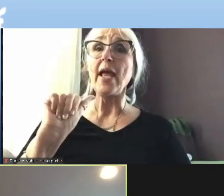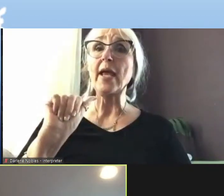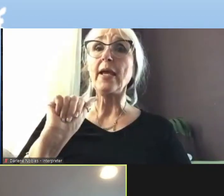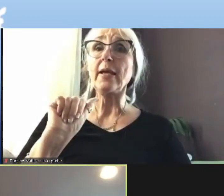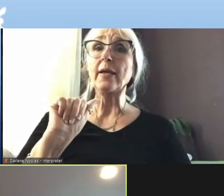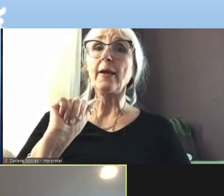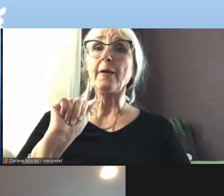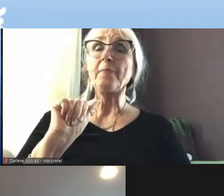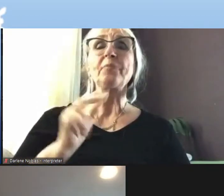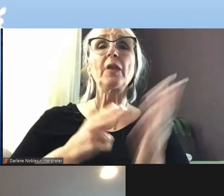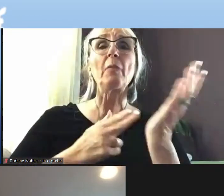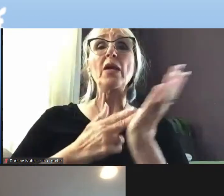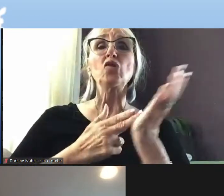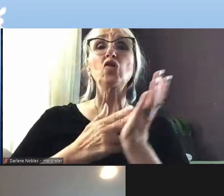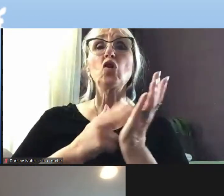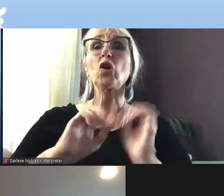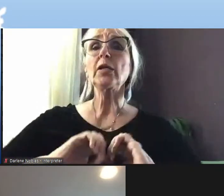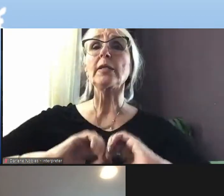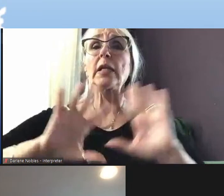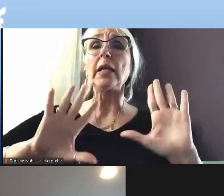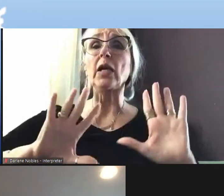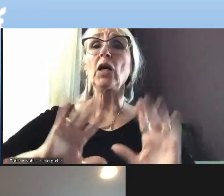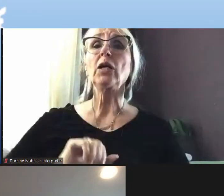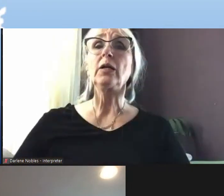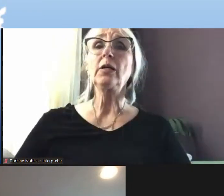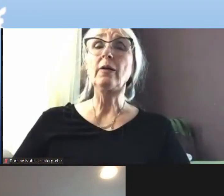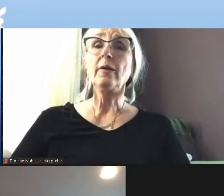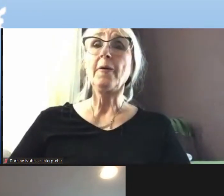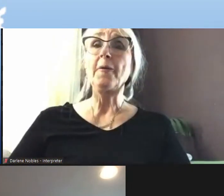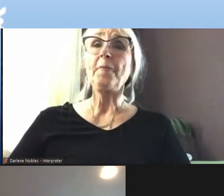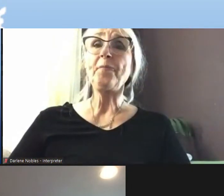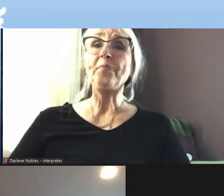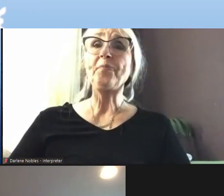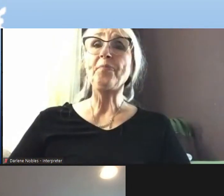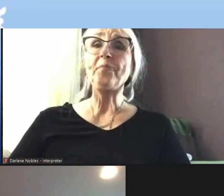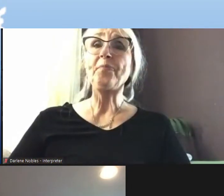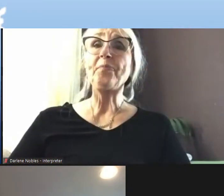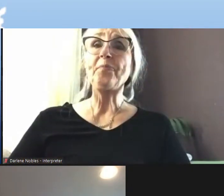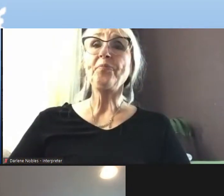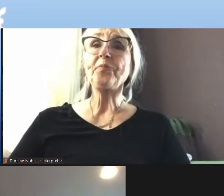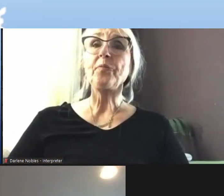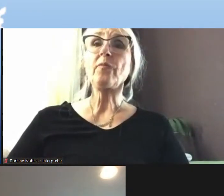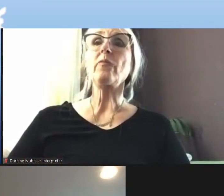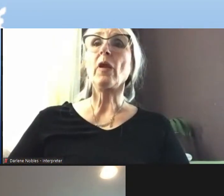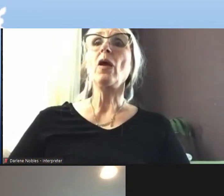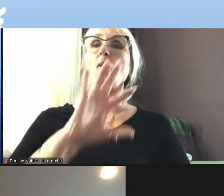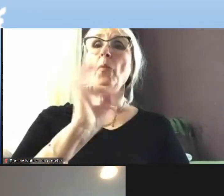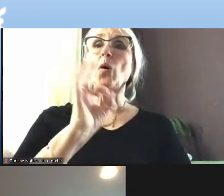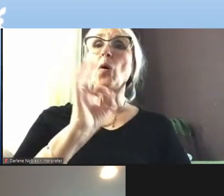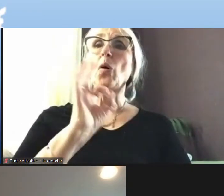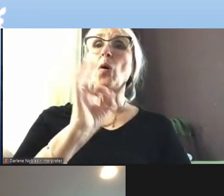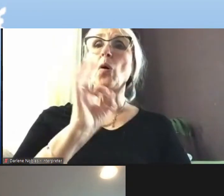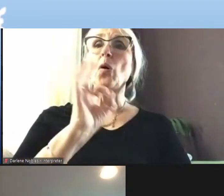sure something's clear. all right. And we'll pull E5A.